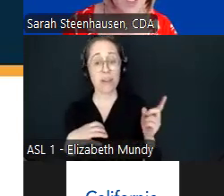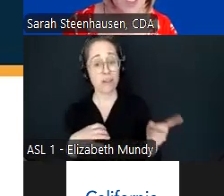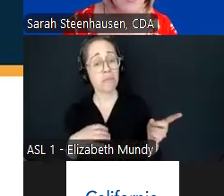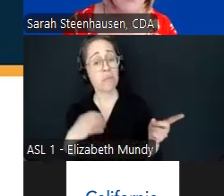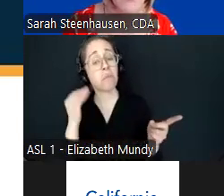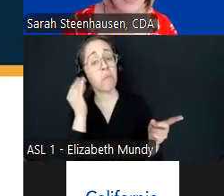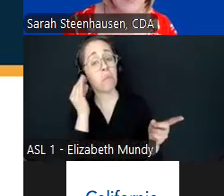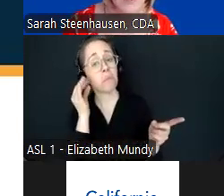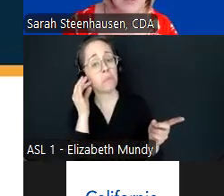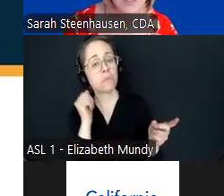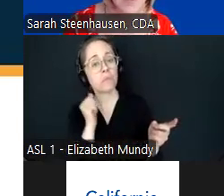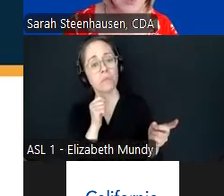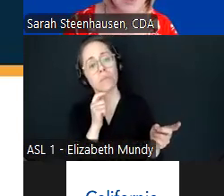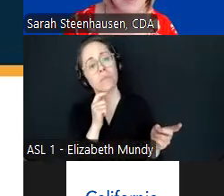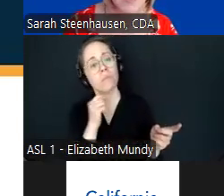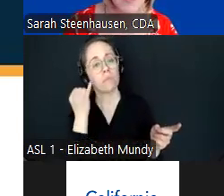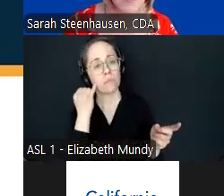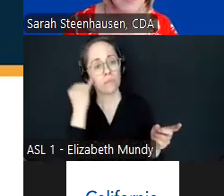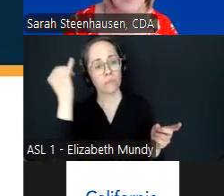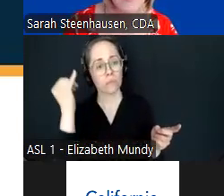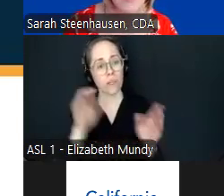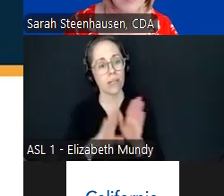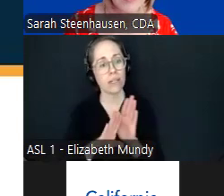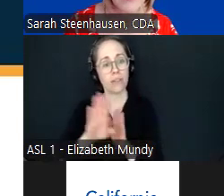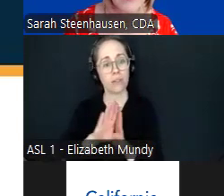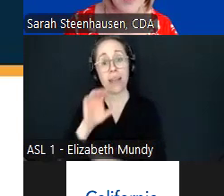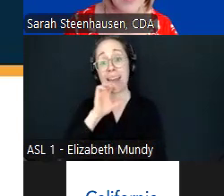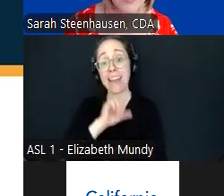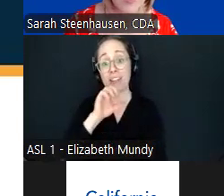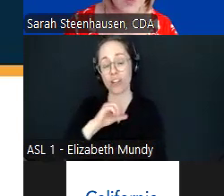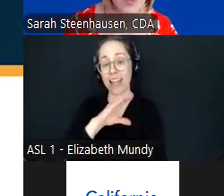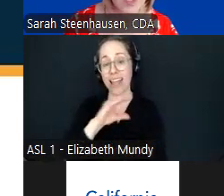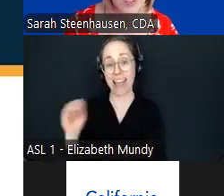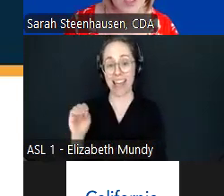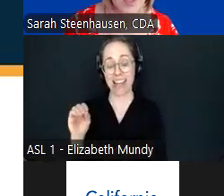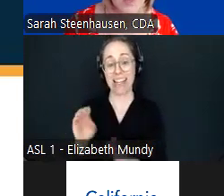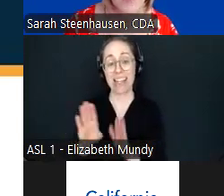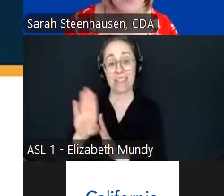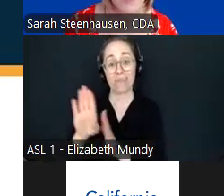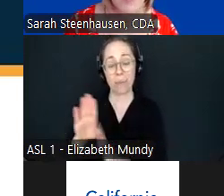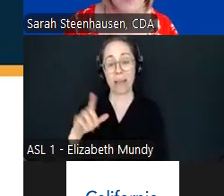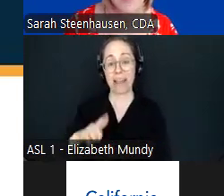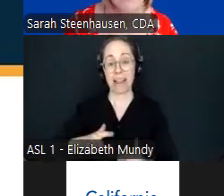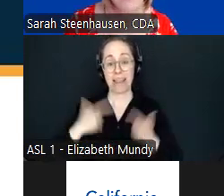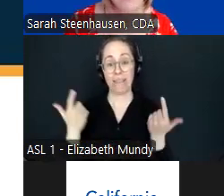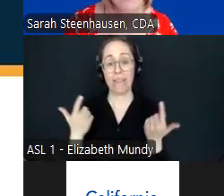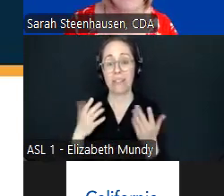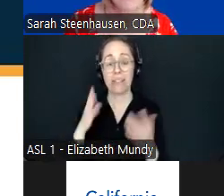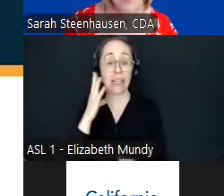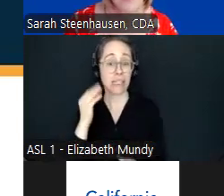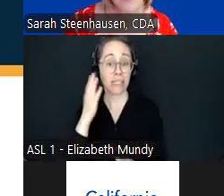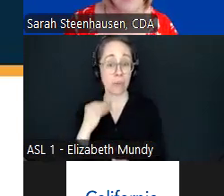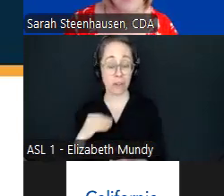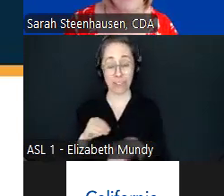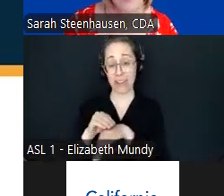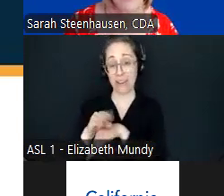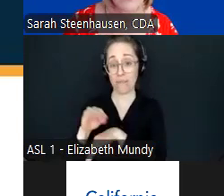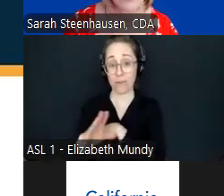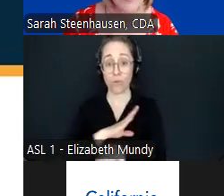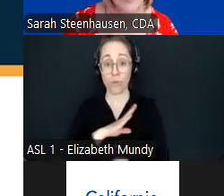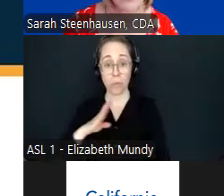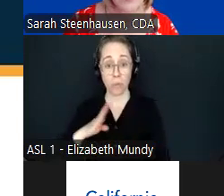about developing an aging and disability lived experience advisory board. The idea is that